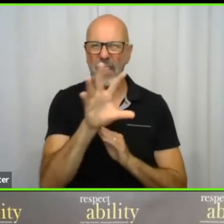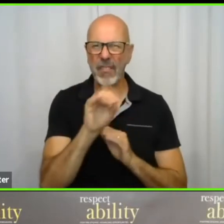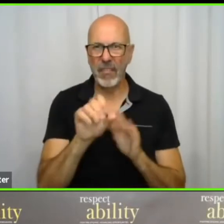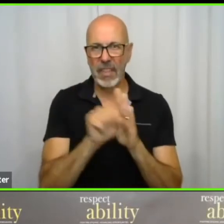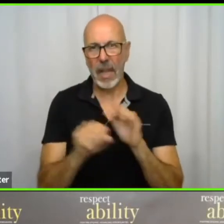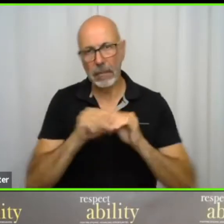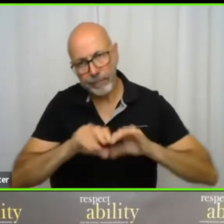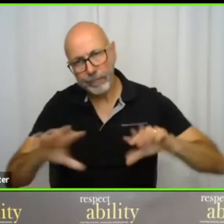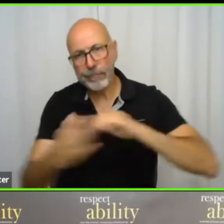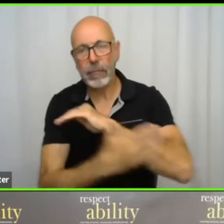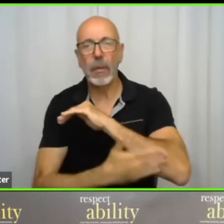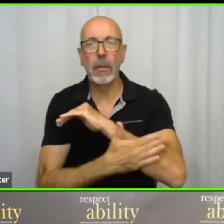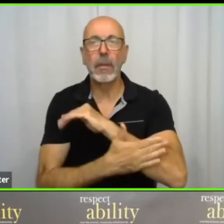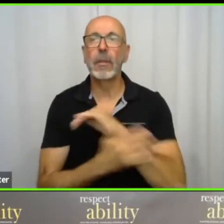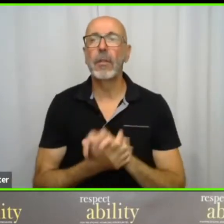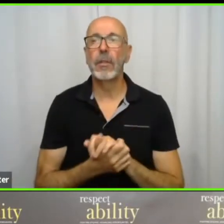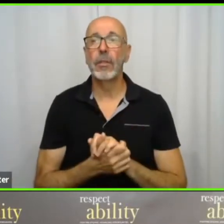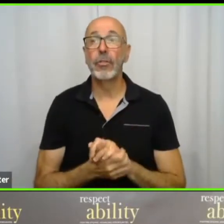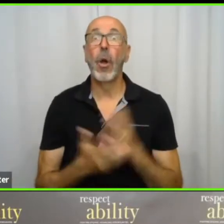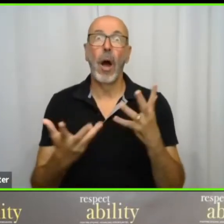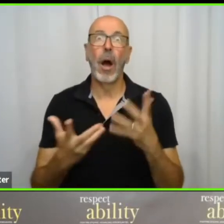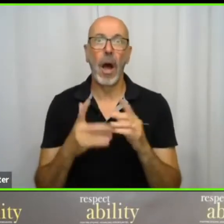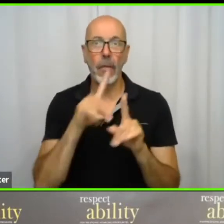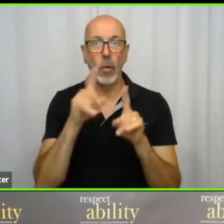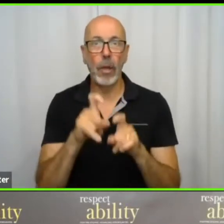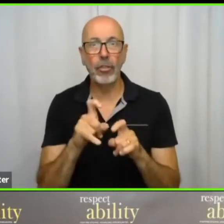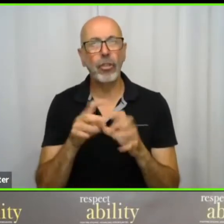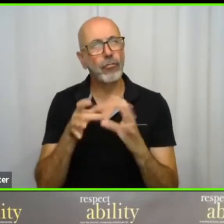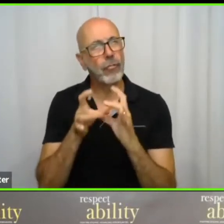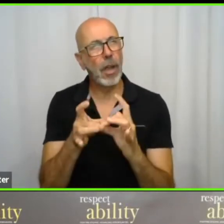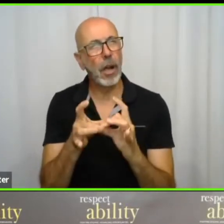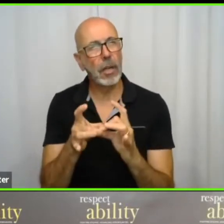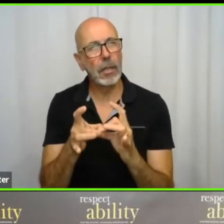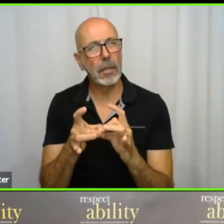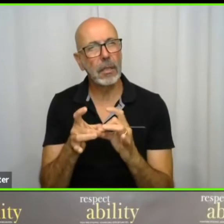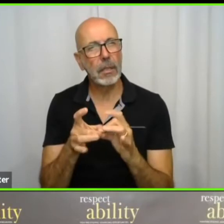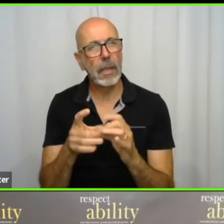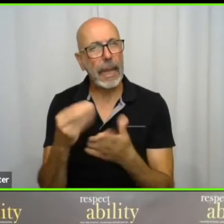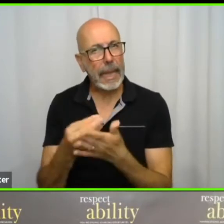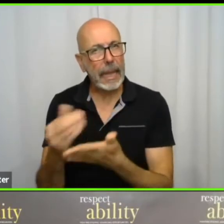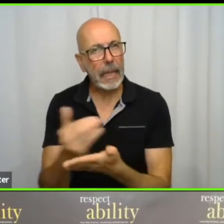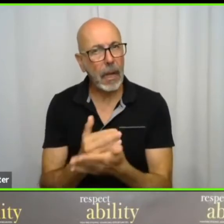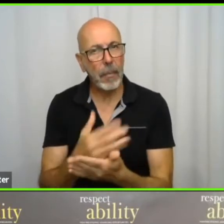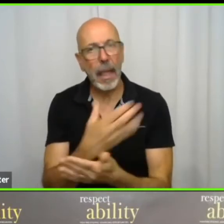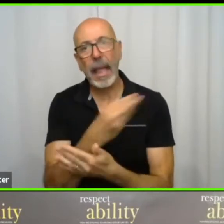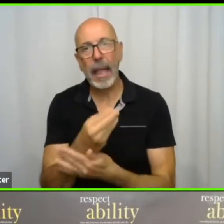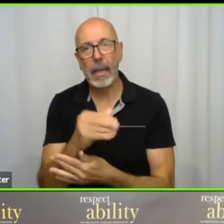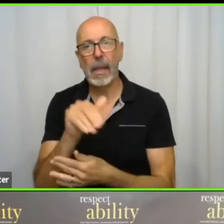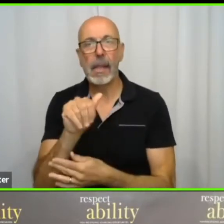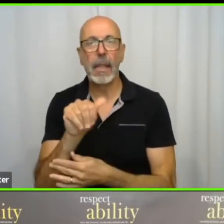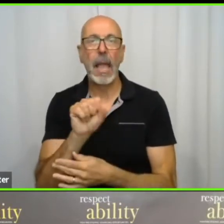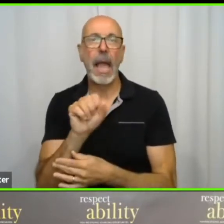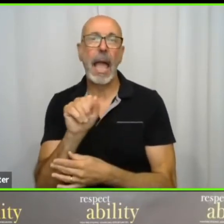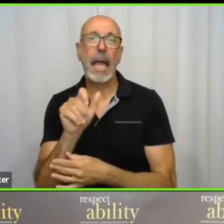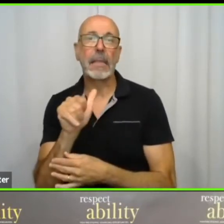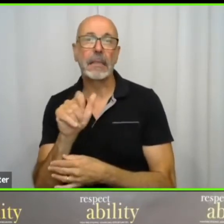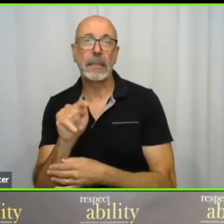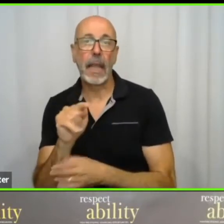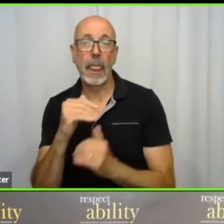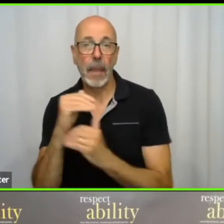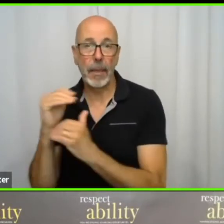of the thrust of the questions is around income and asset limits, know that both United Spinal